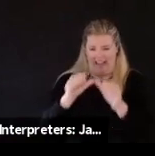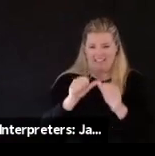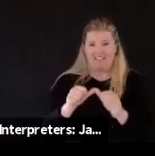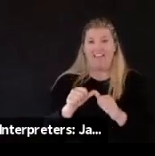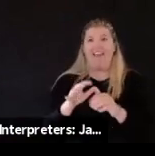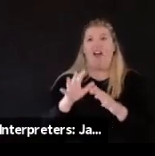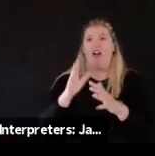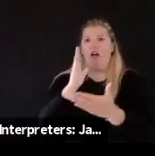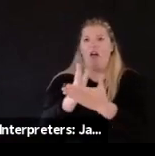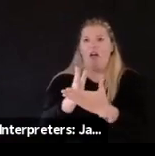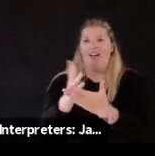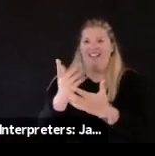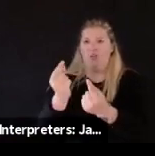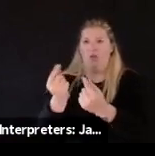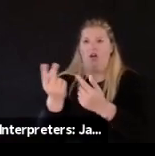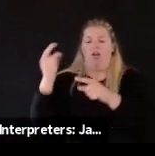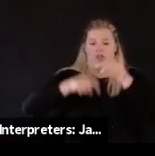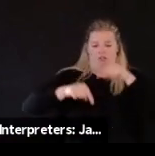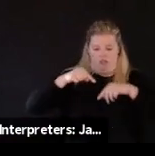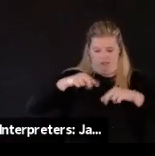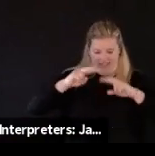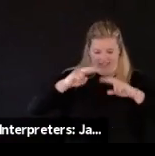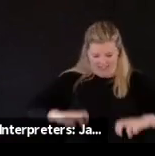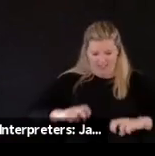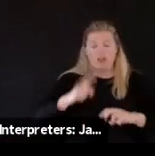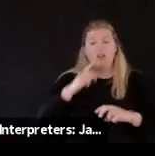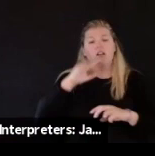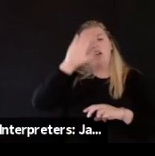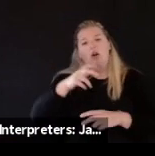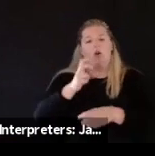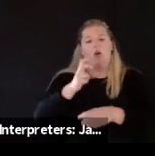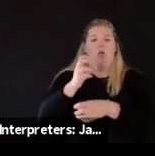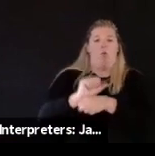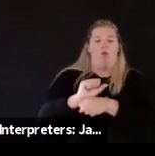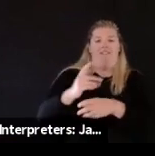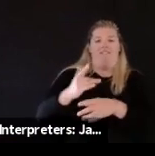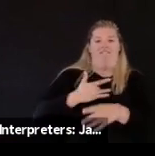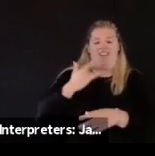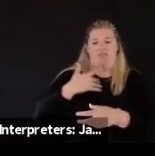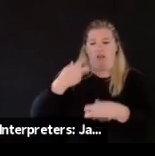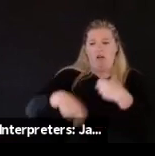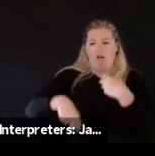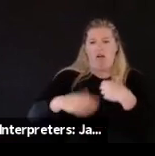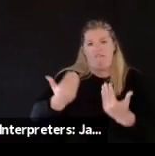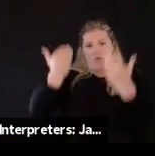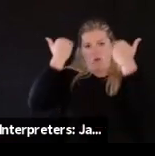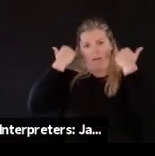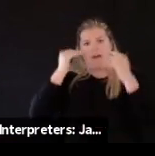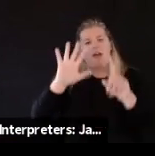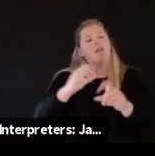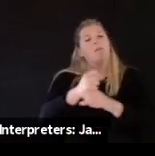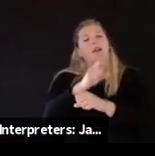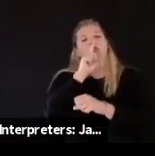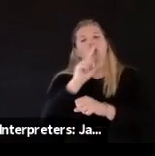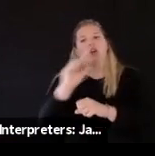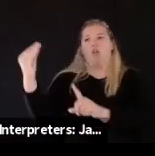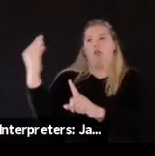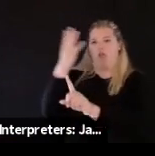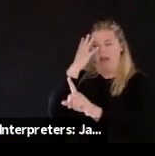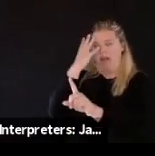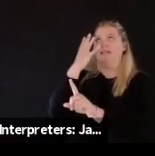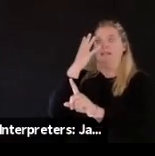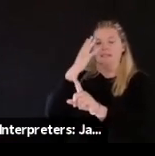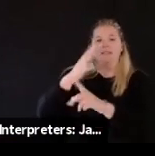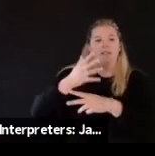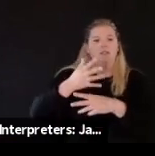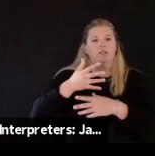hard, even when it's heavy, even when the work feels overwhelming. Give yourself grace, make sure you're practicing self-care, take